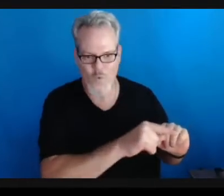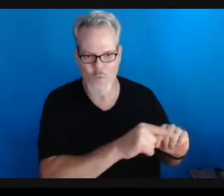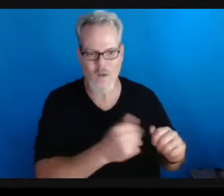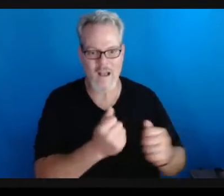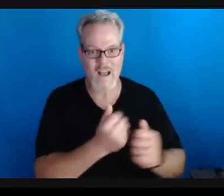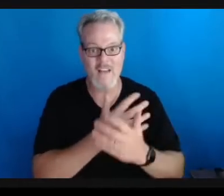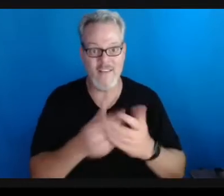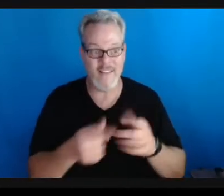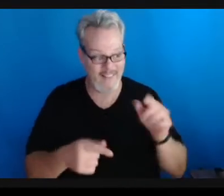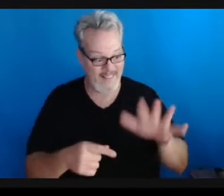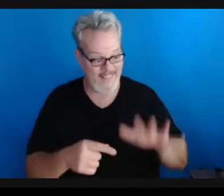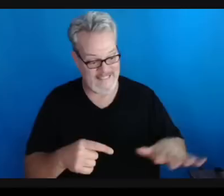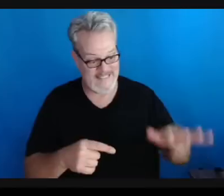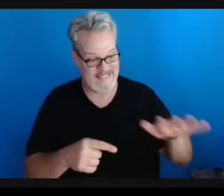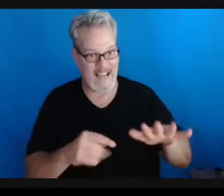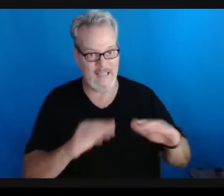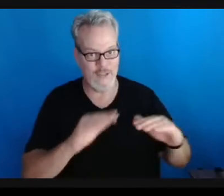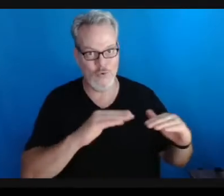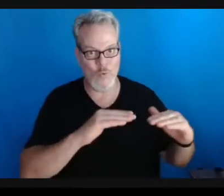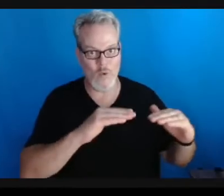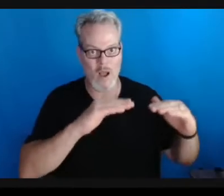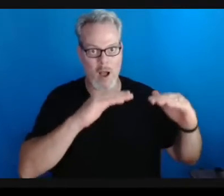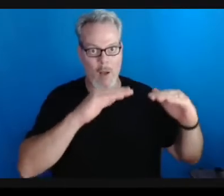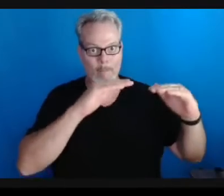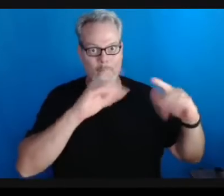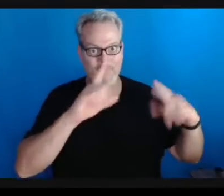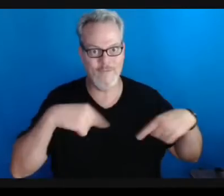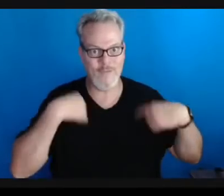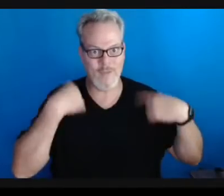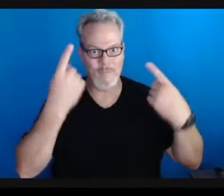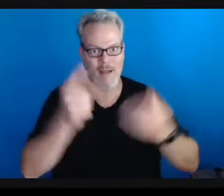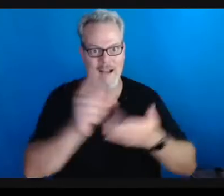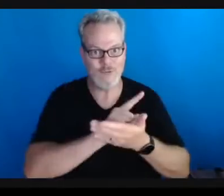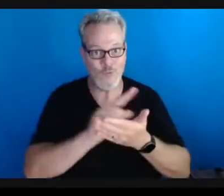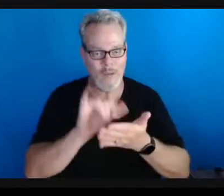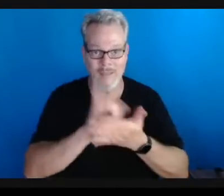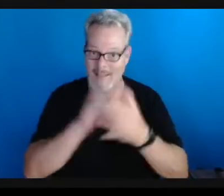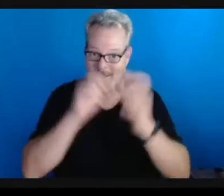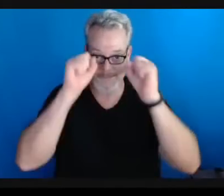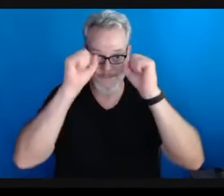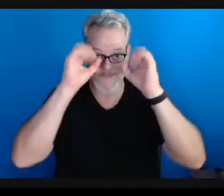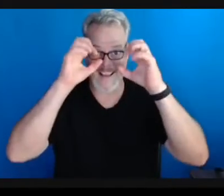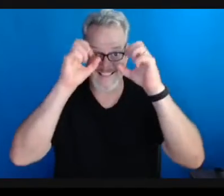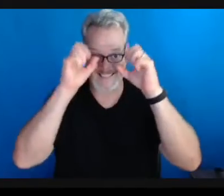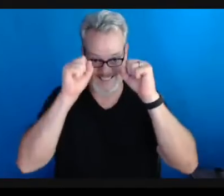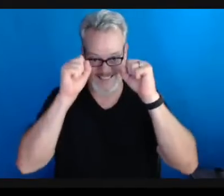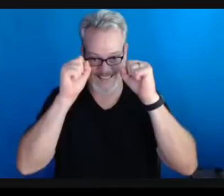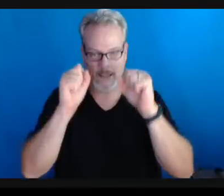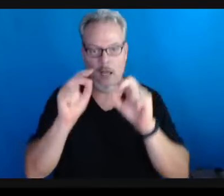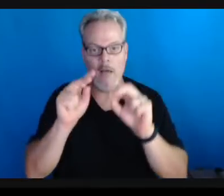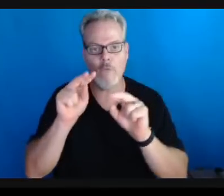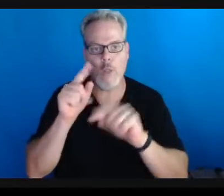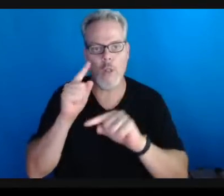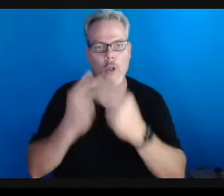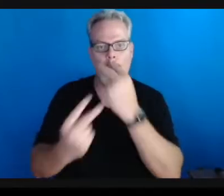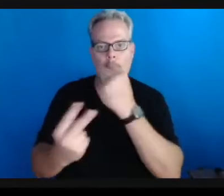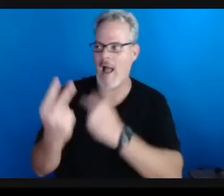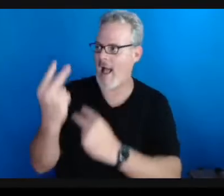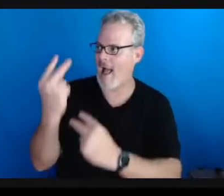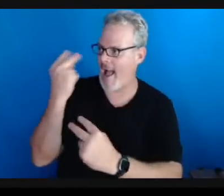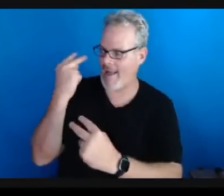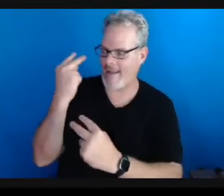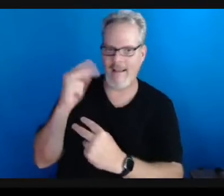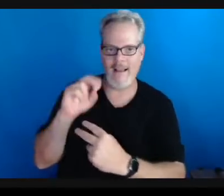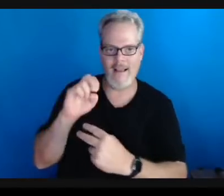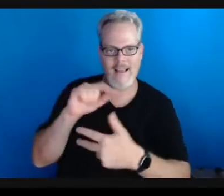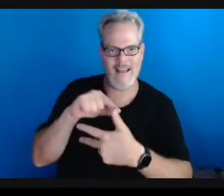is moving up during the last week. So that's one of the most fascinating things. When we look back at this pattern of the sequences and episode